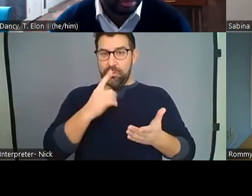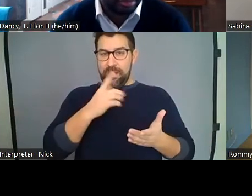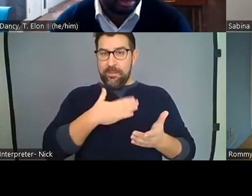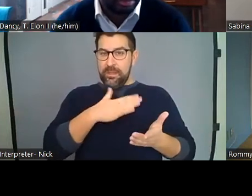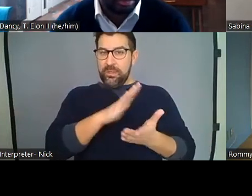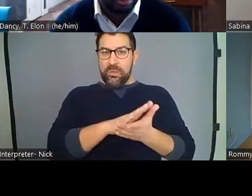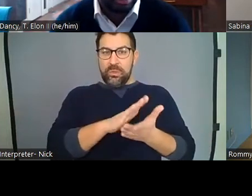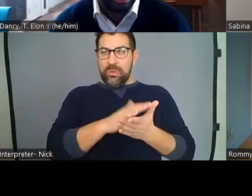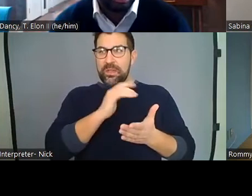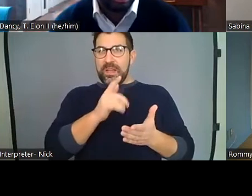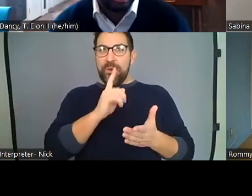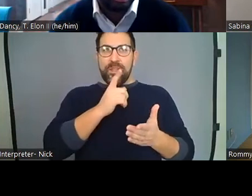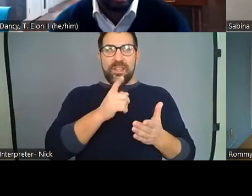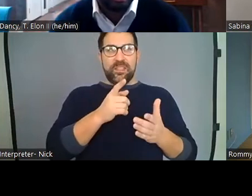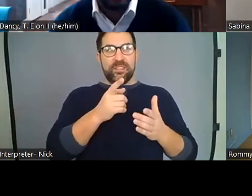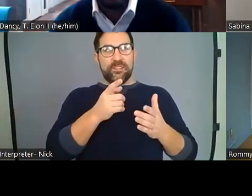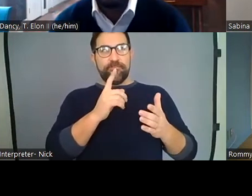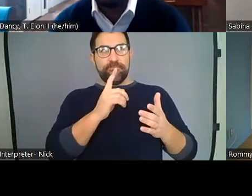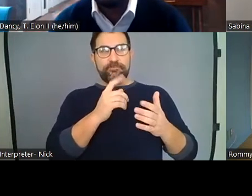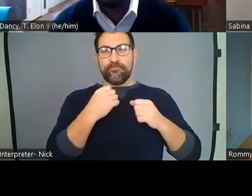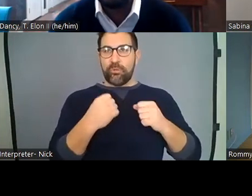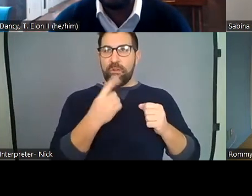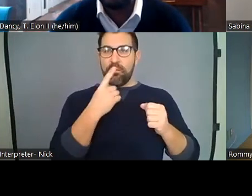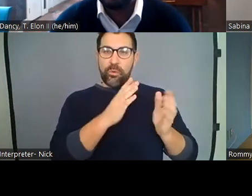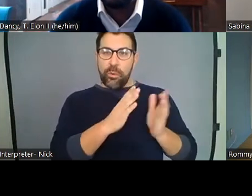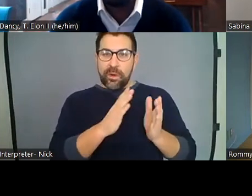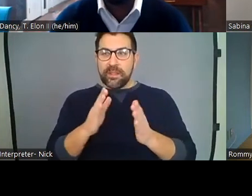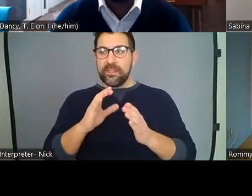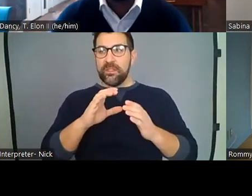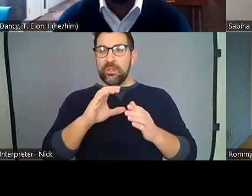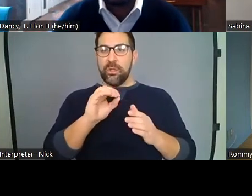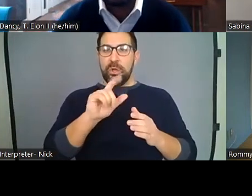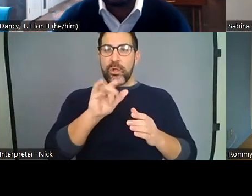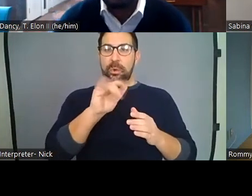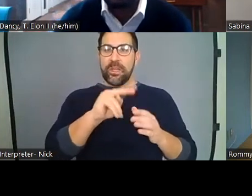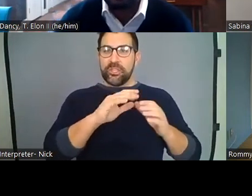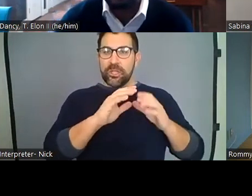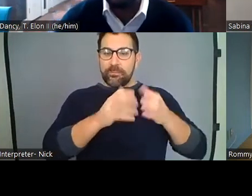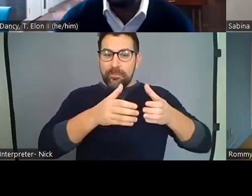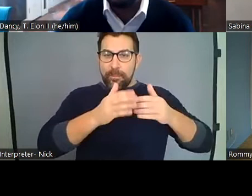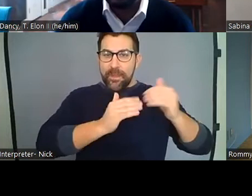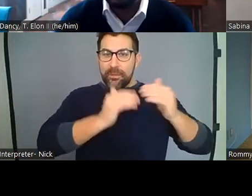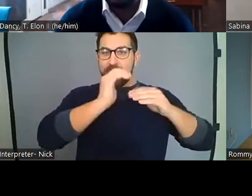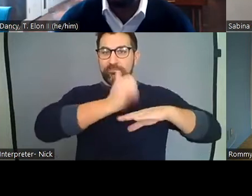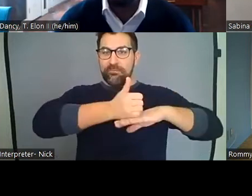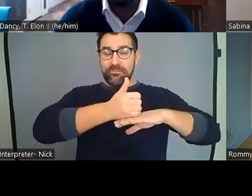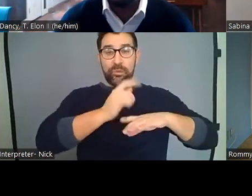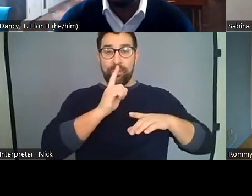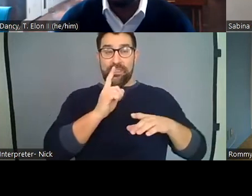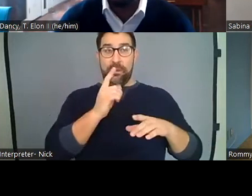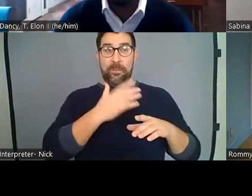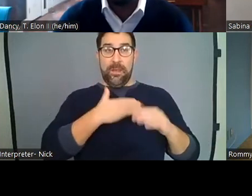we're not big on like organizing or coalition building. So to see the turnout that we had and to see my